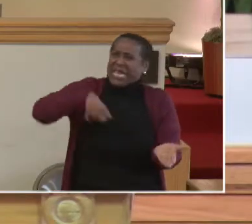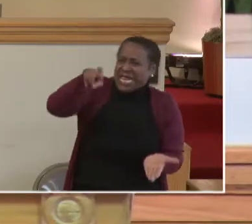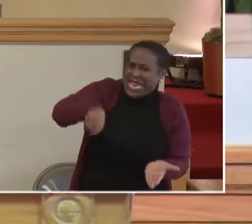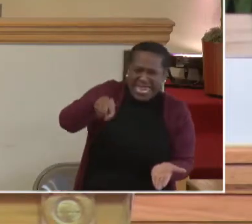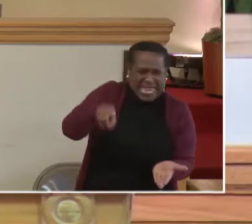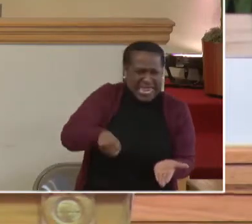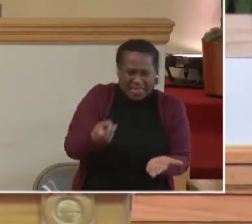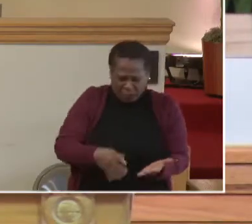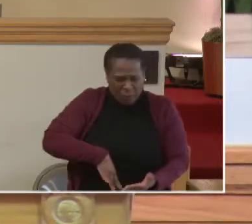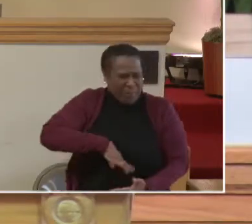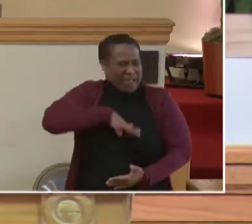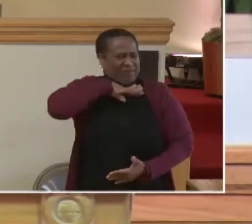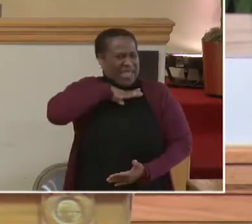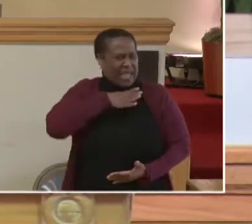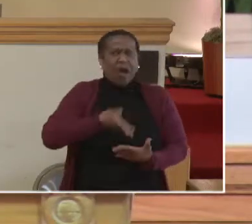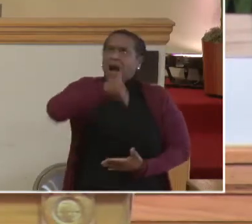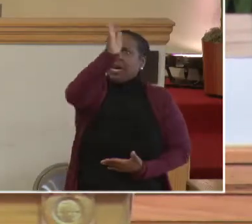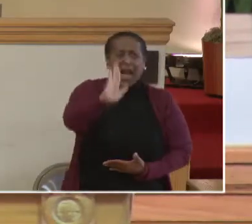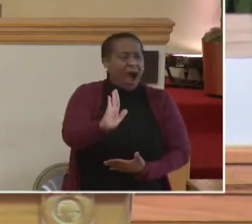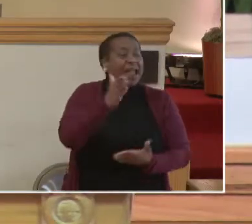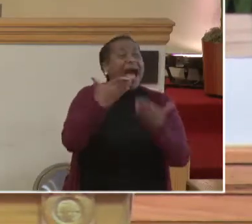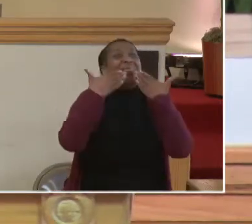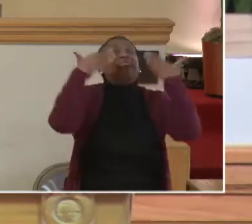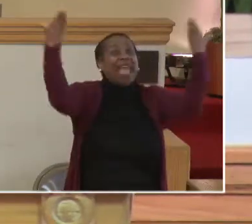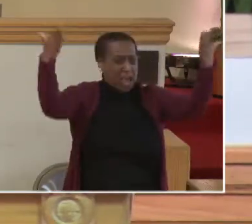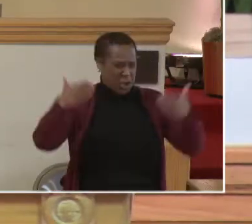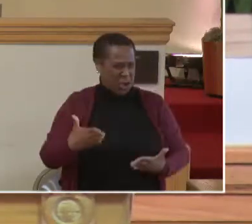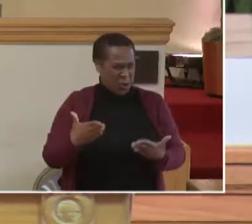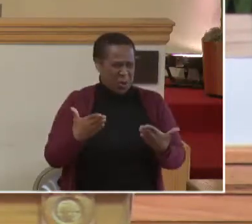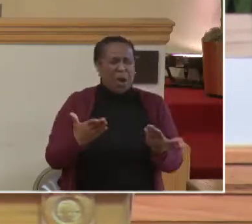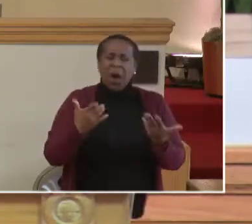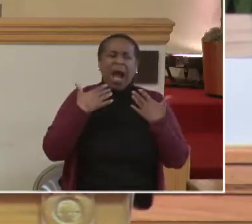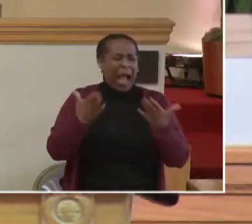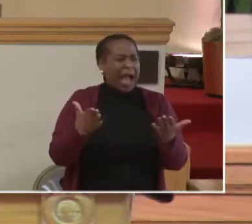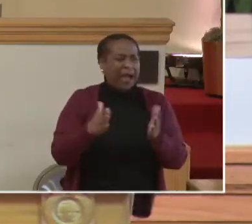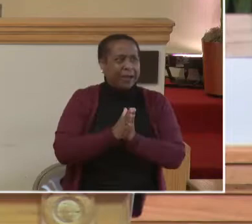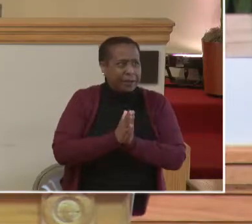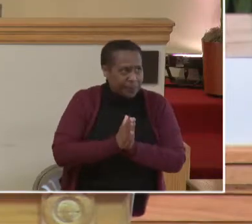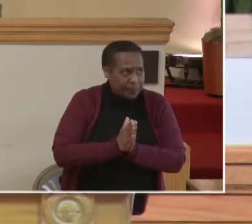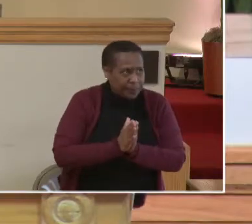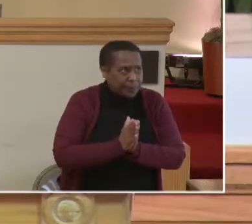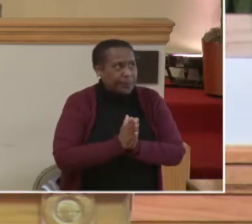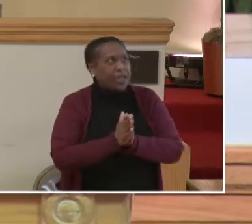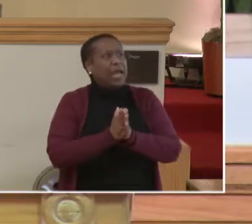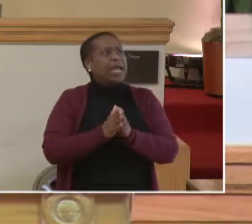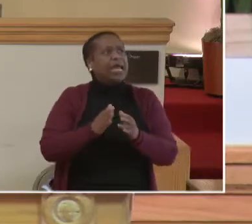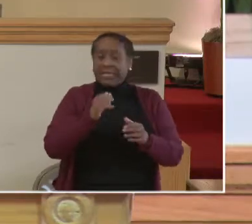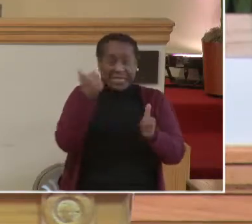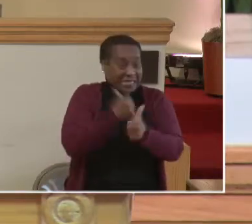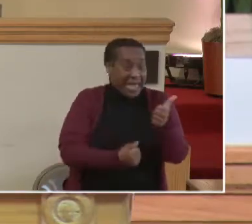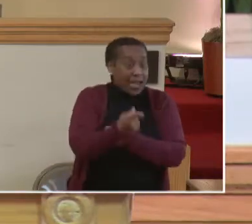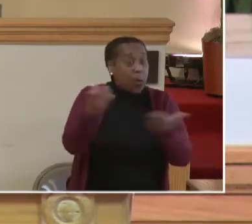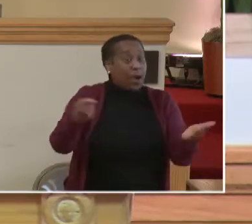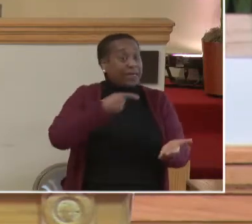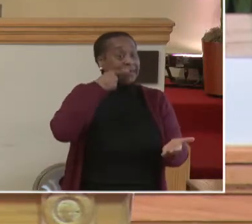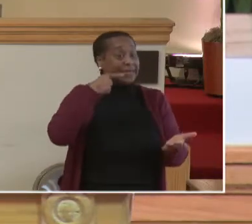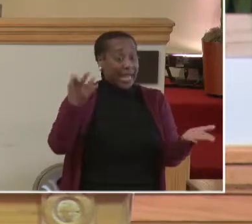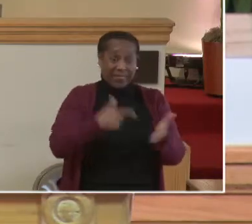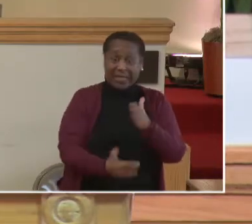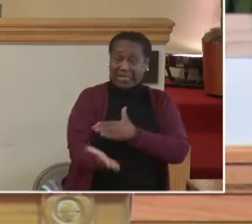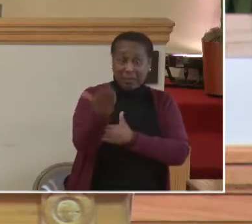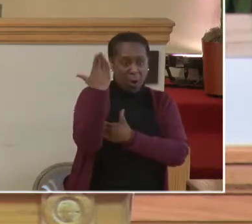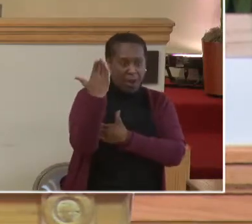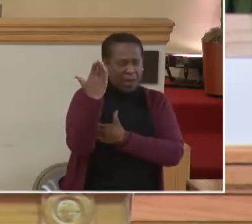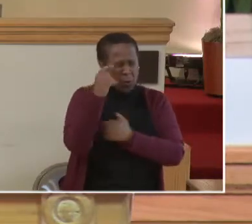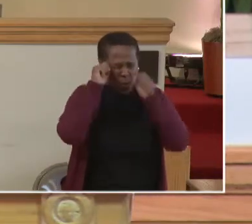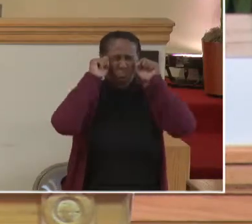be filled. God, I came here wanting my load to be a little bit lighter. Did anybody say that this morning when you